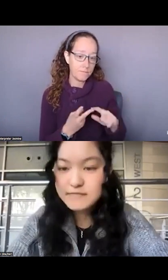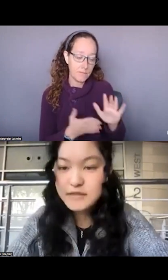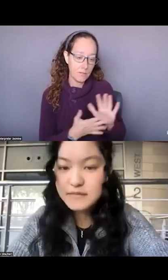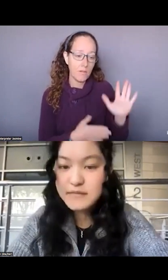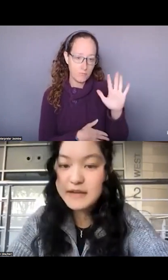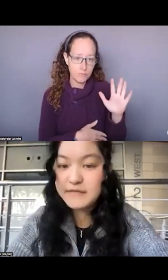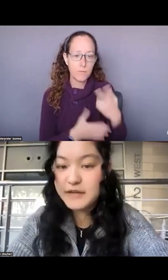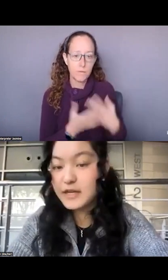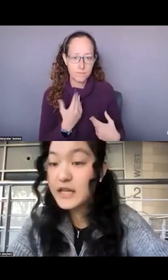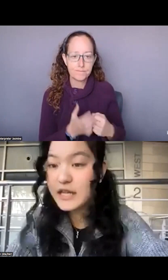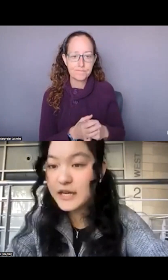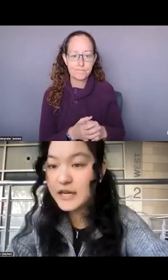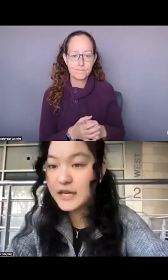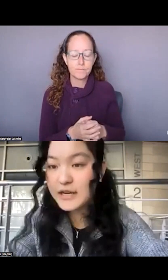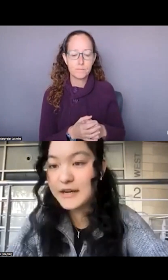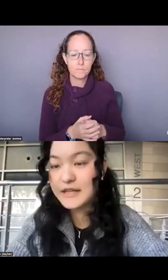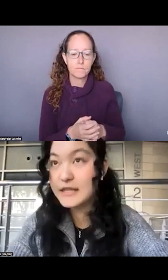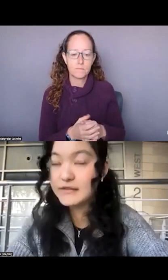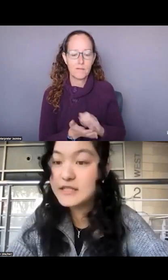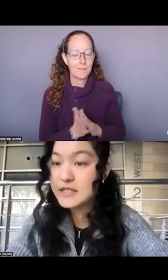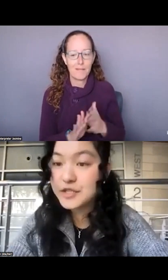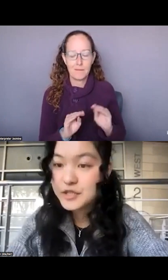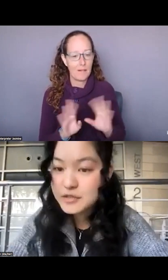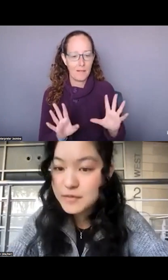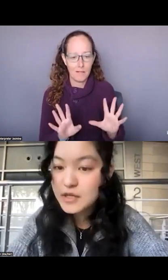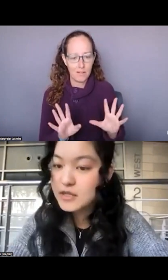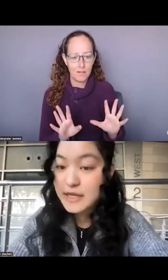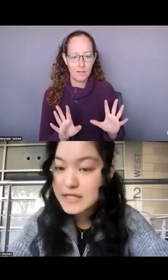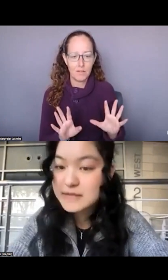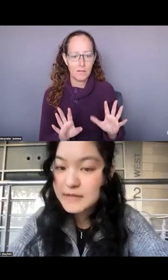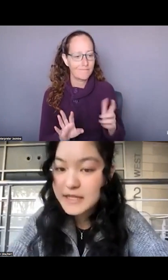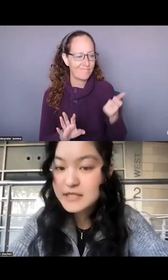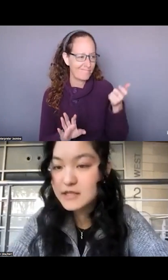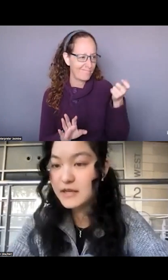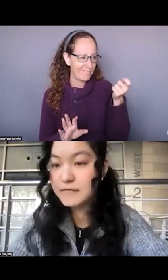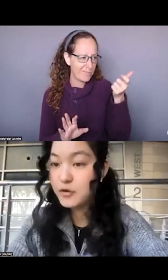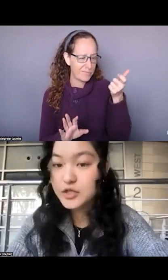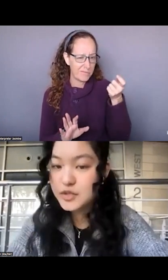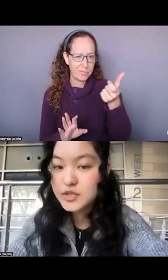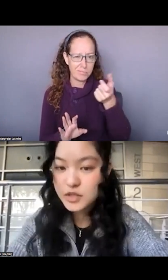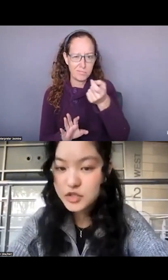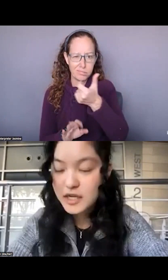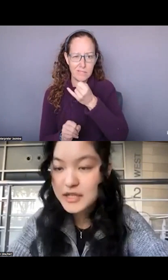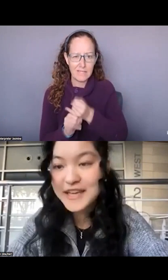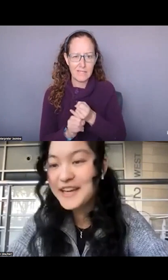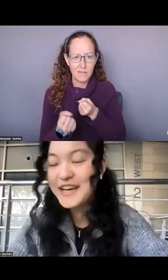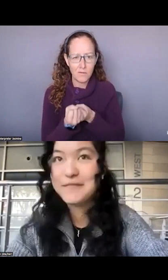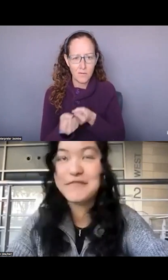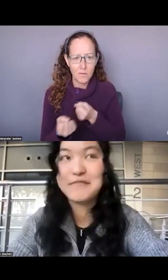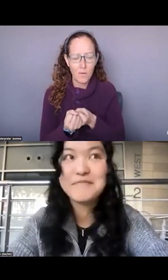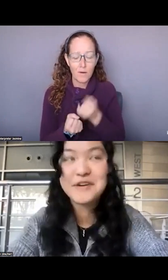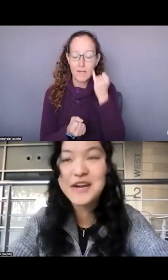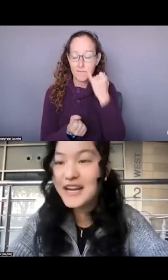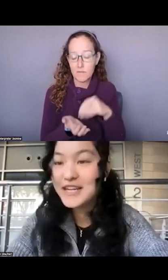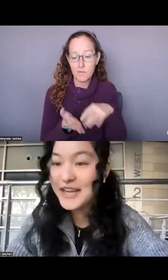college made it very clear how like little institutional support there is in place for students who are struggling.